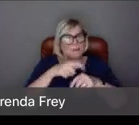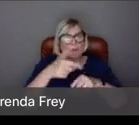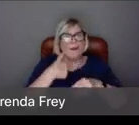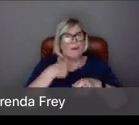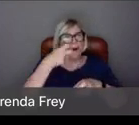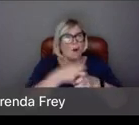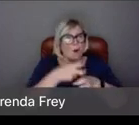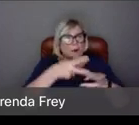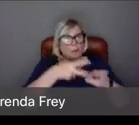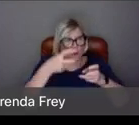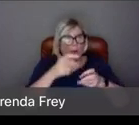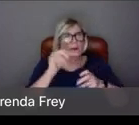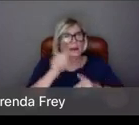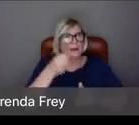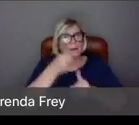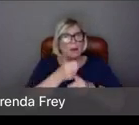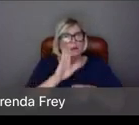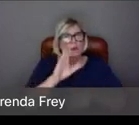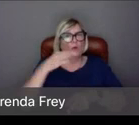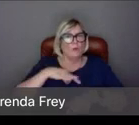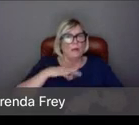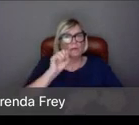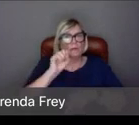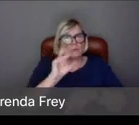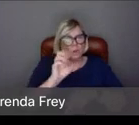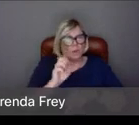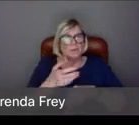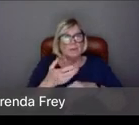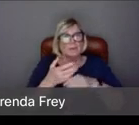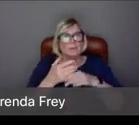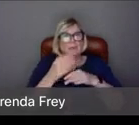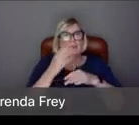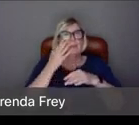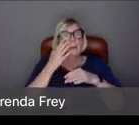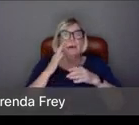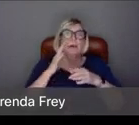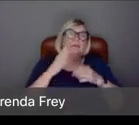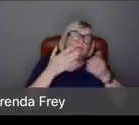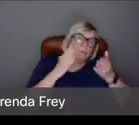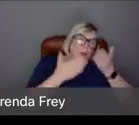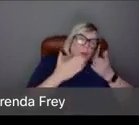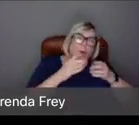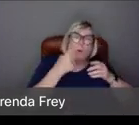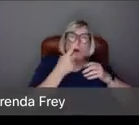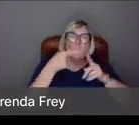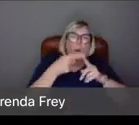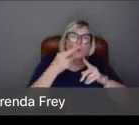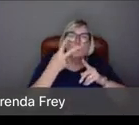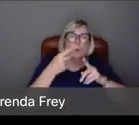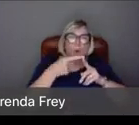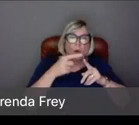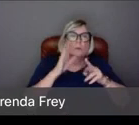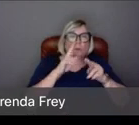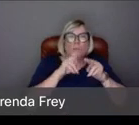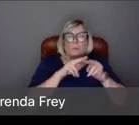score. Typically, you know, in my experience, I've seen it's gone down, you know, a point or two. It's usually not that much, but it can bring the